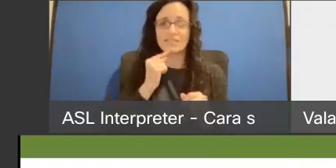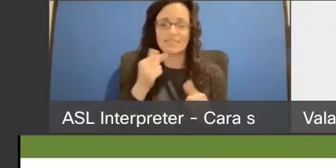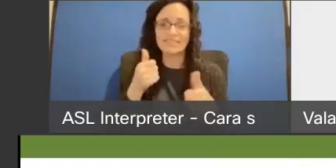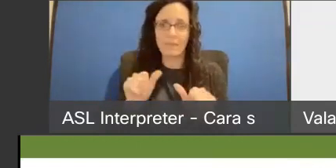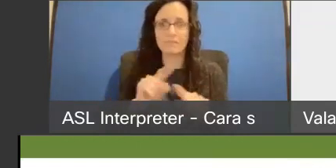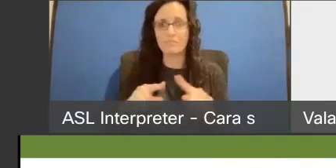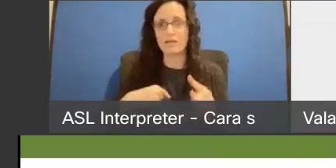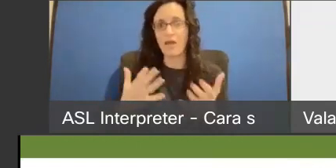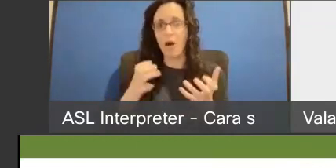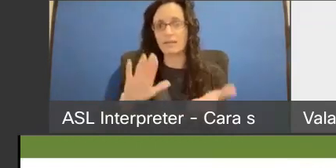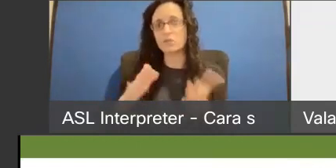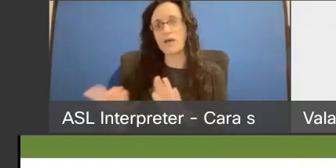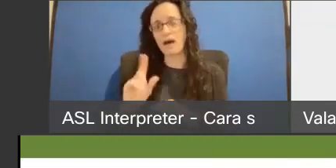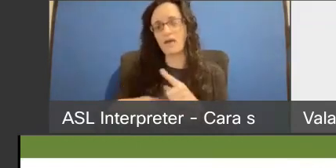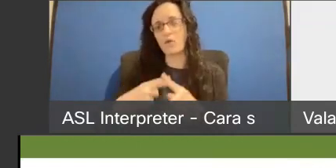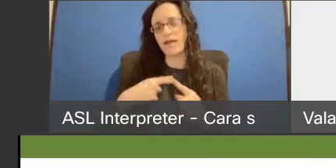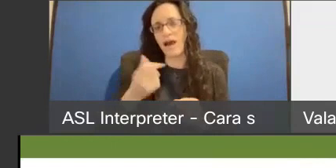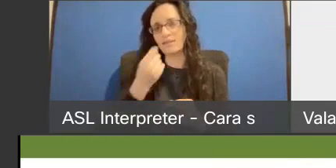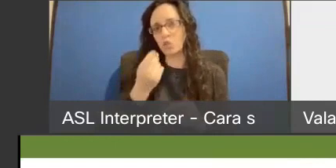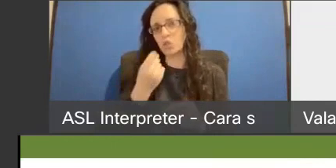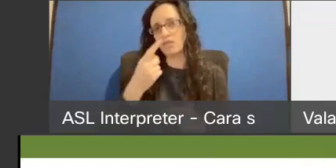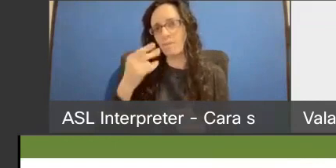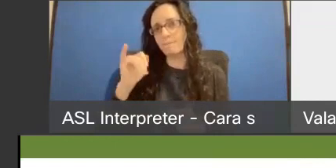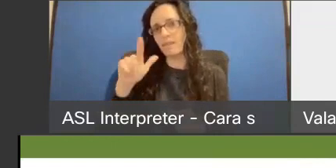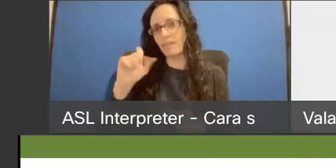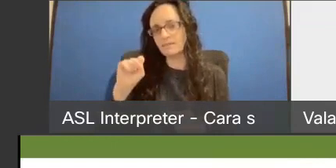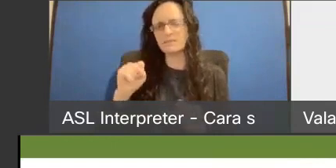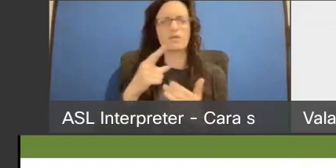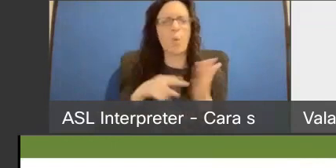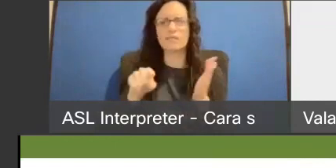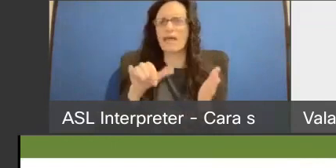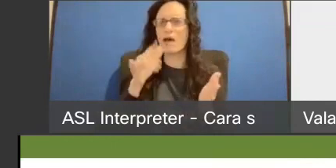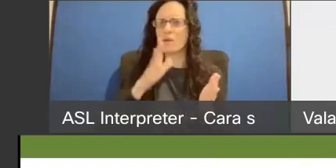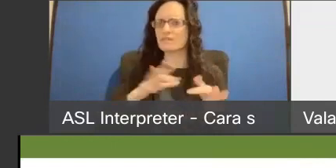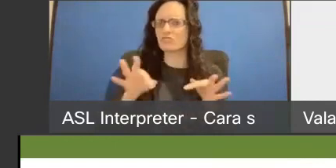want to die when I took the pills. What's she describing?